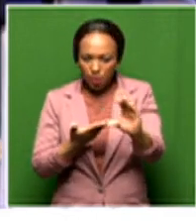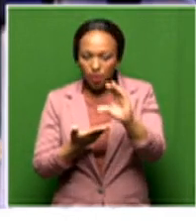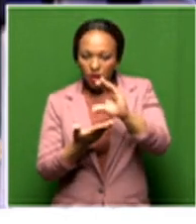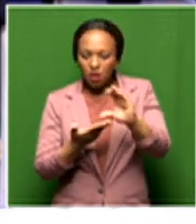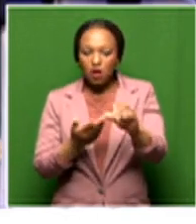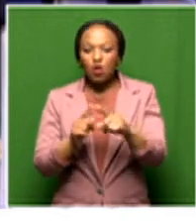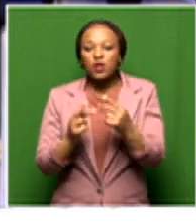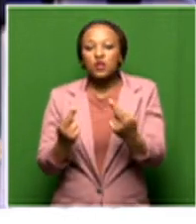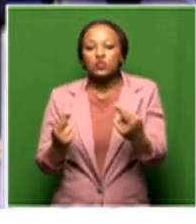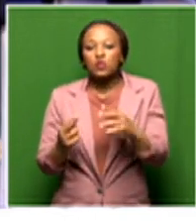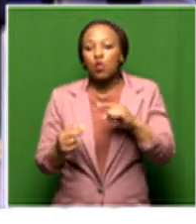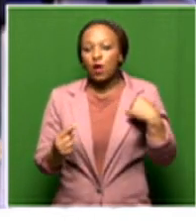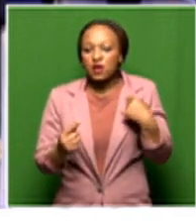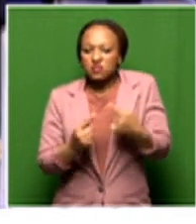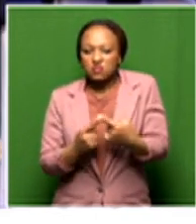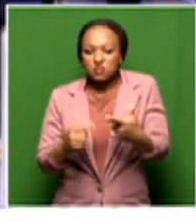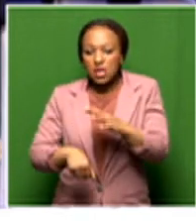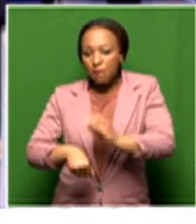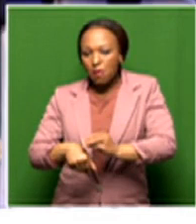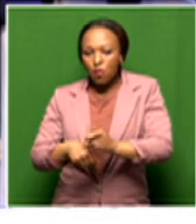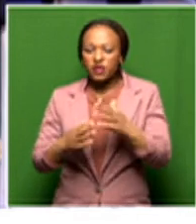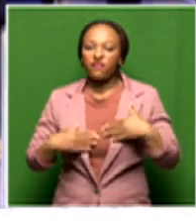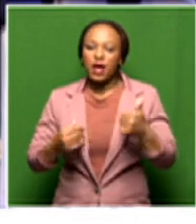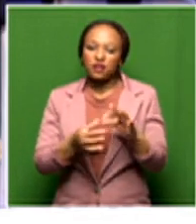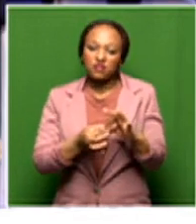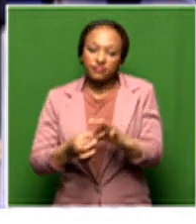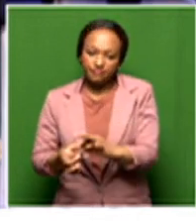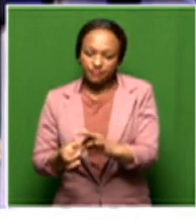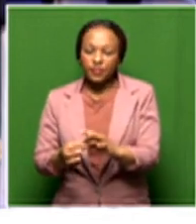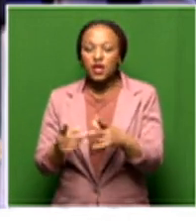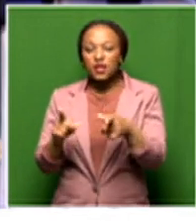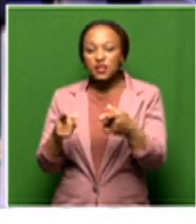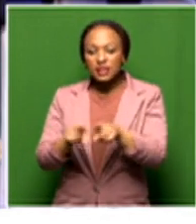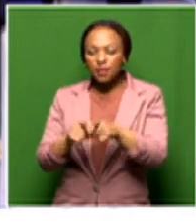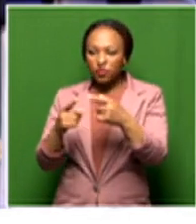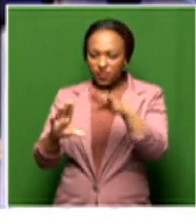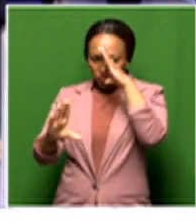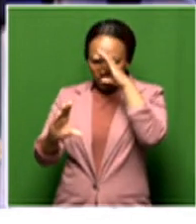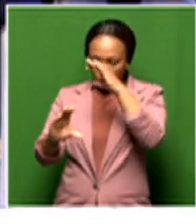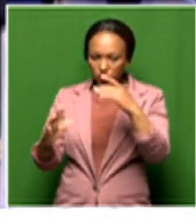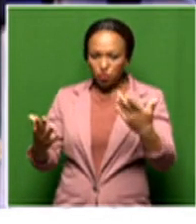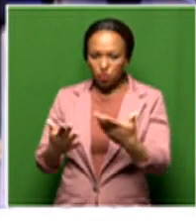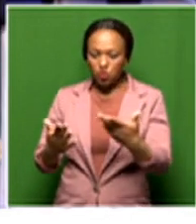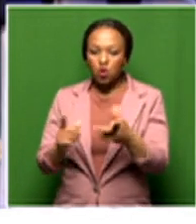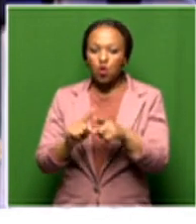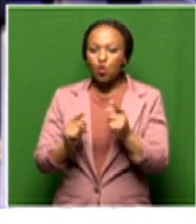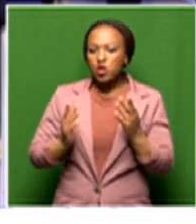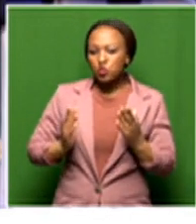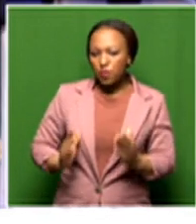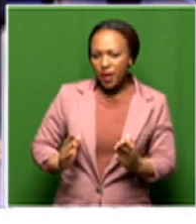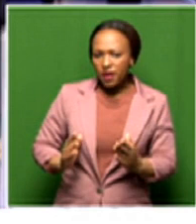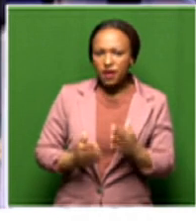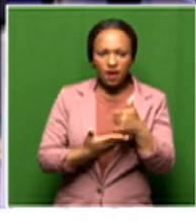this has been a health-related pandemic. And we've also focused on the resultant humanitarian,